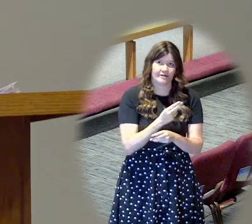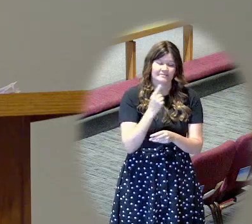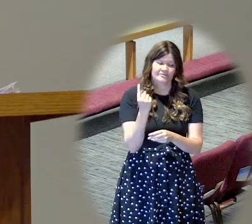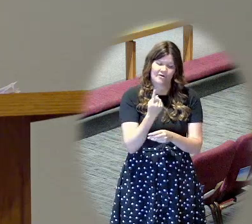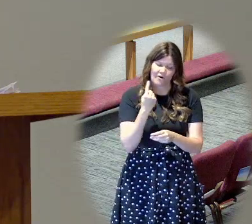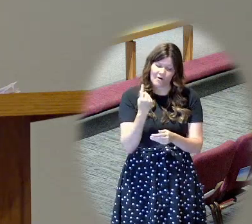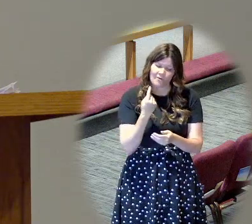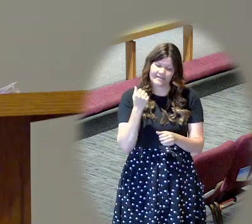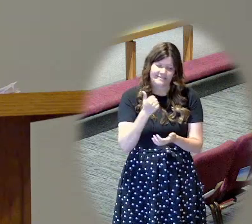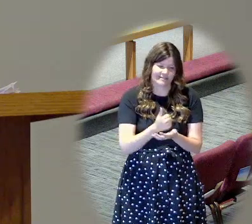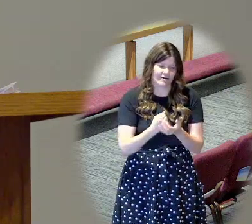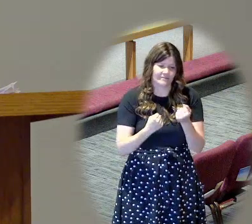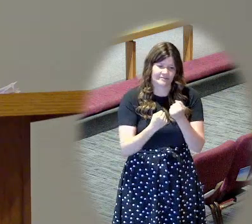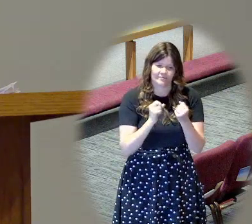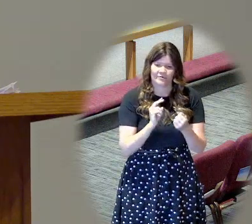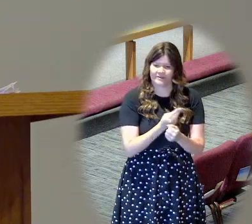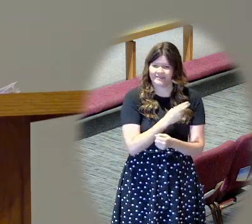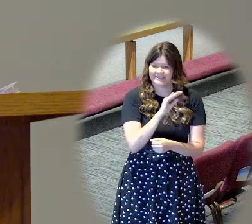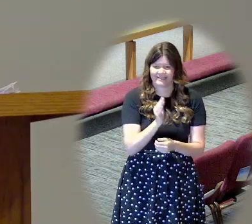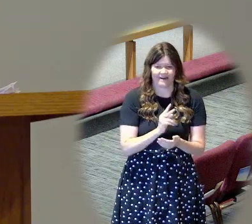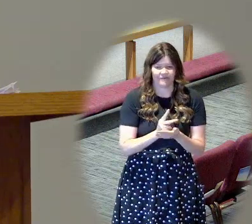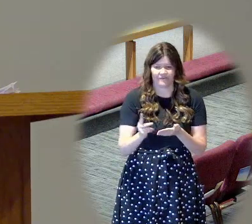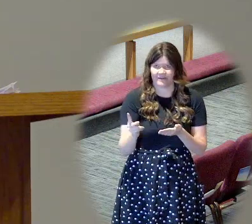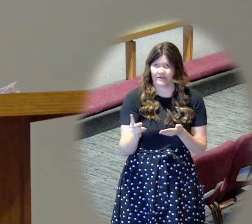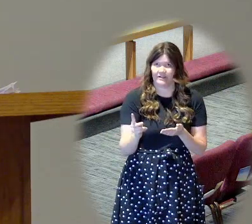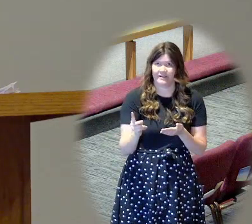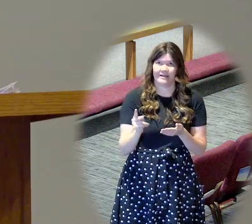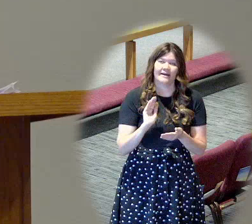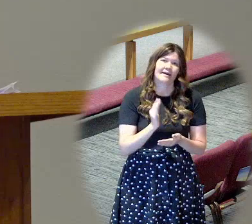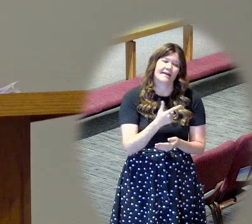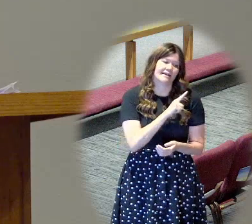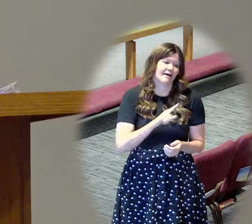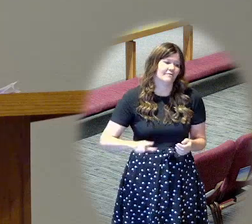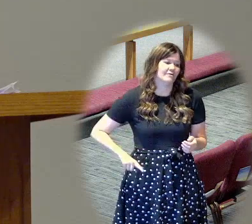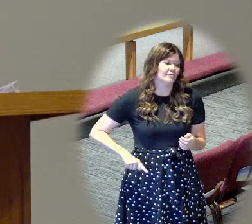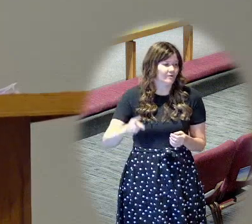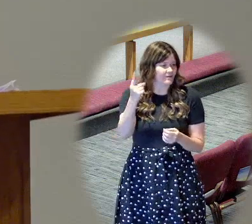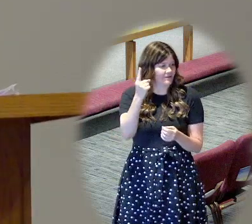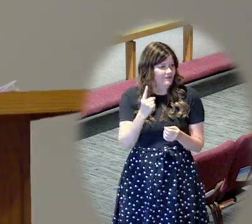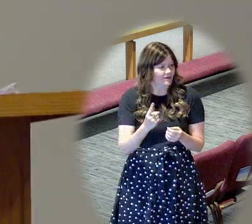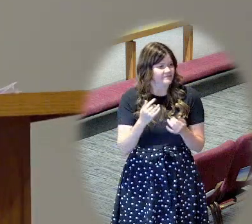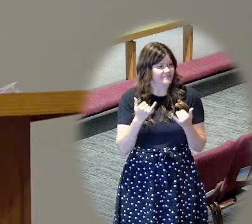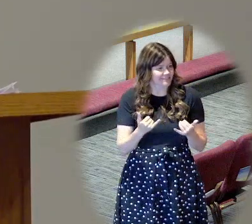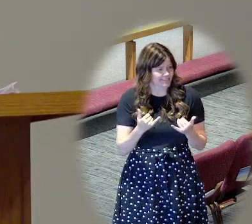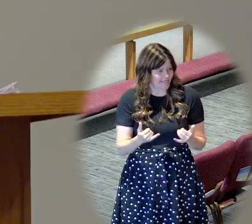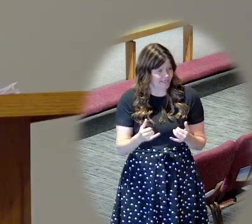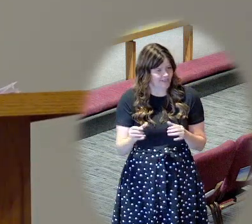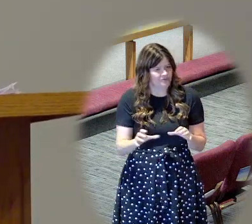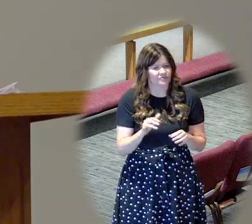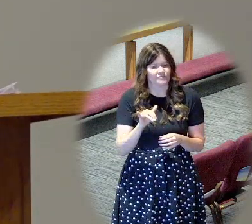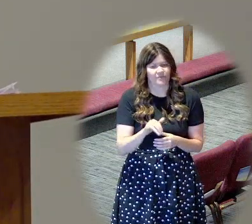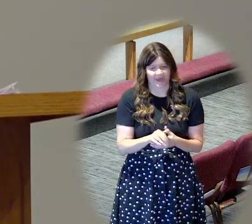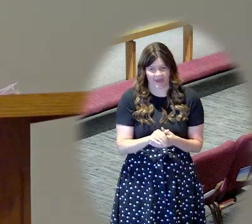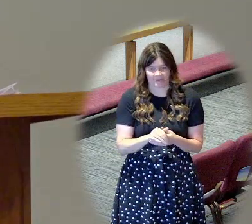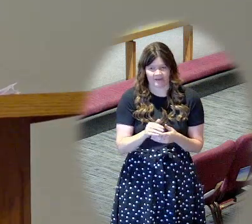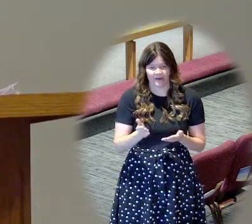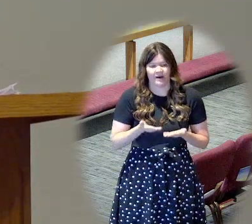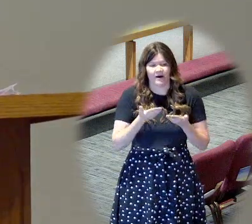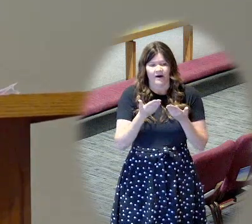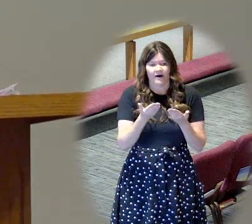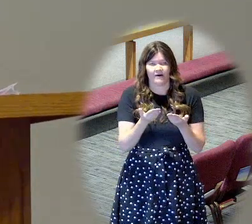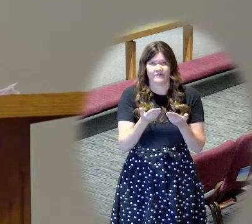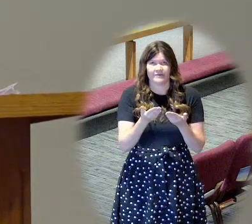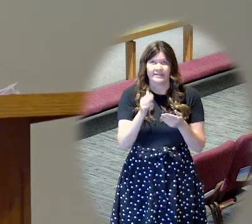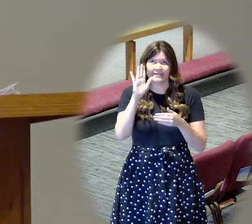of us without fail. And our Lord this morning comes to do just that, offering his body and